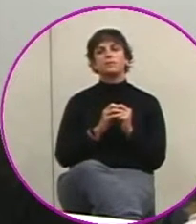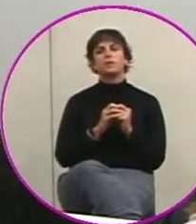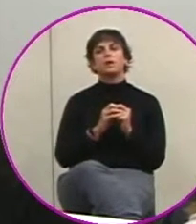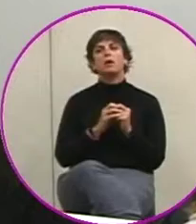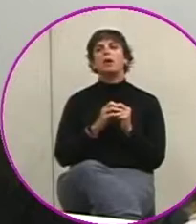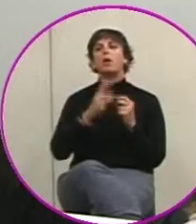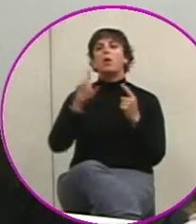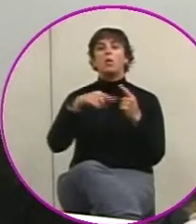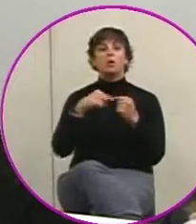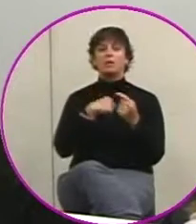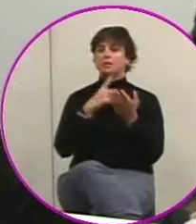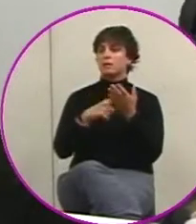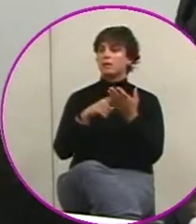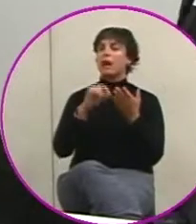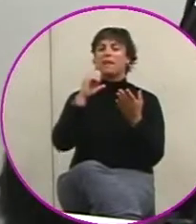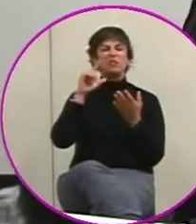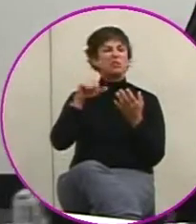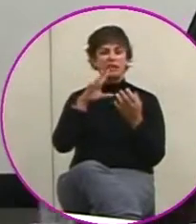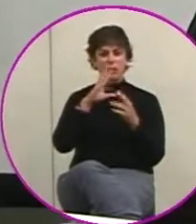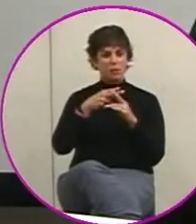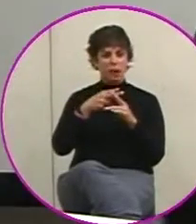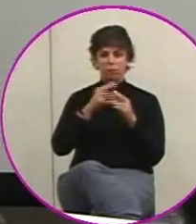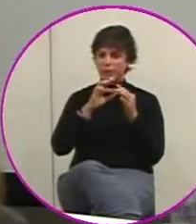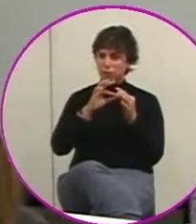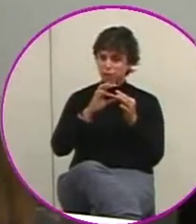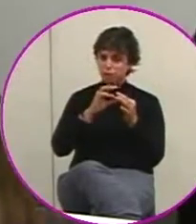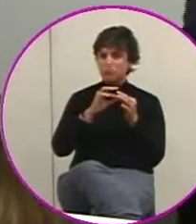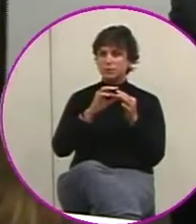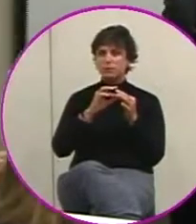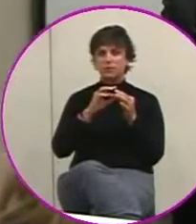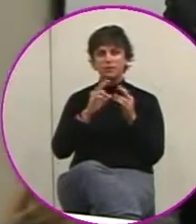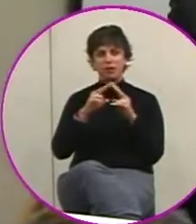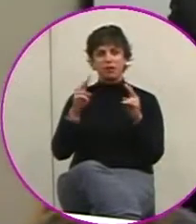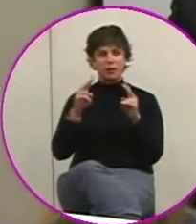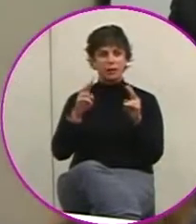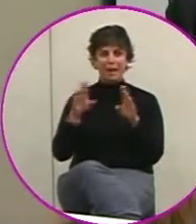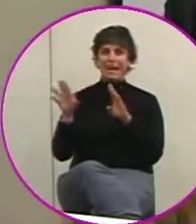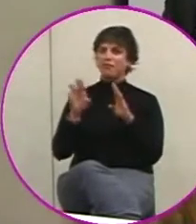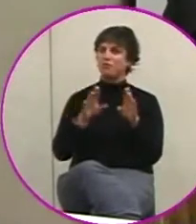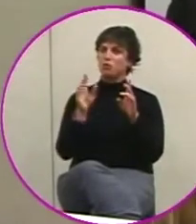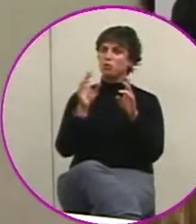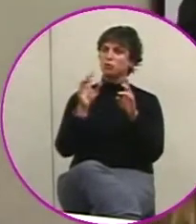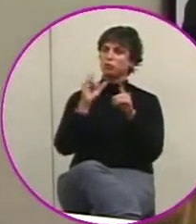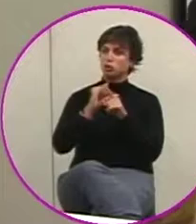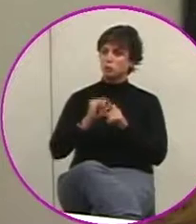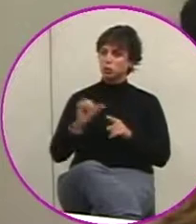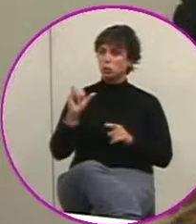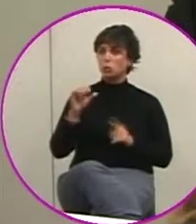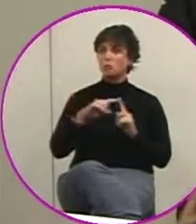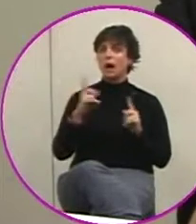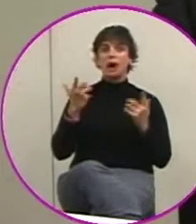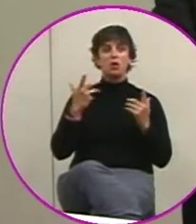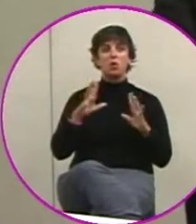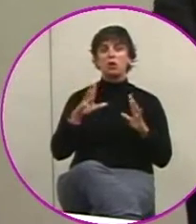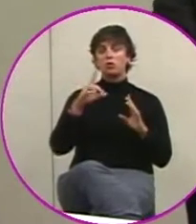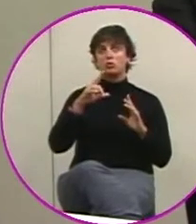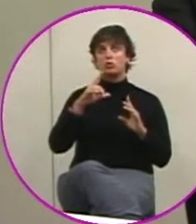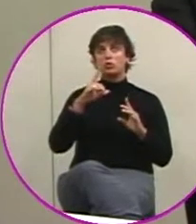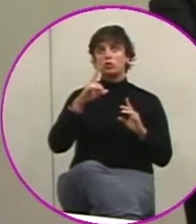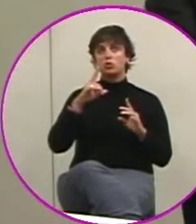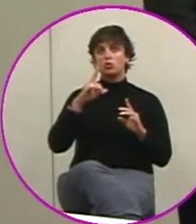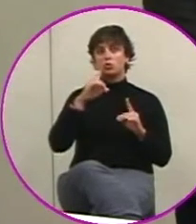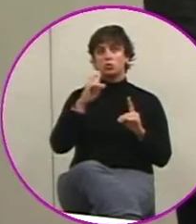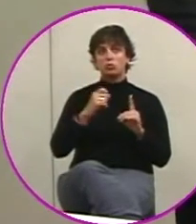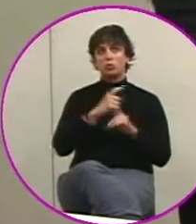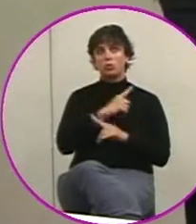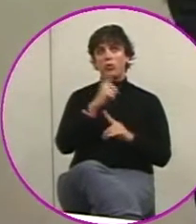And when we talk about that, I think you can talk about relationships in very behavioral terms too. But I don't want you to lose sight for a minute that we